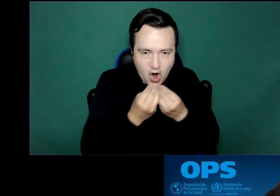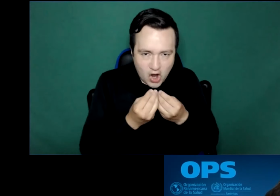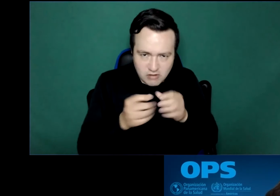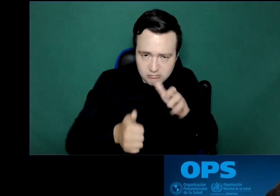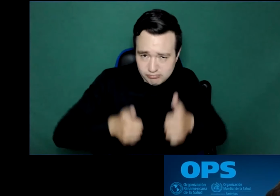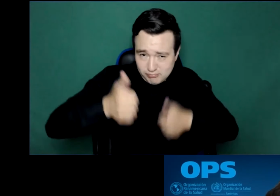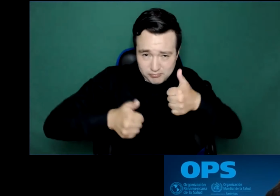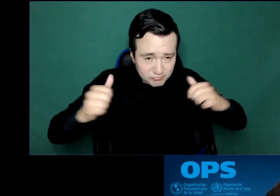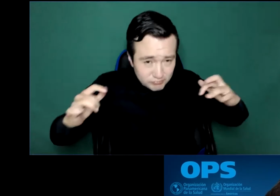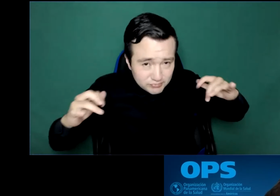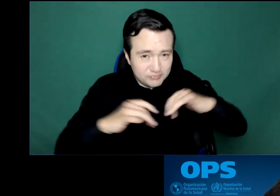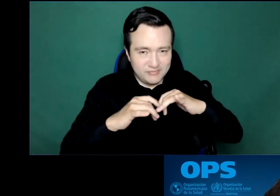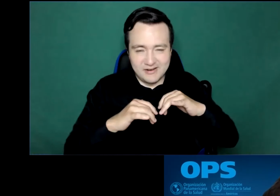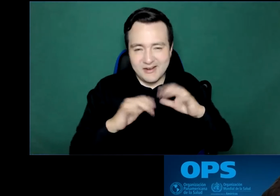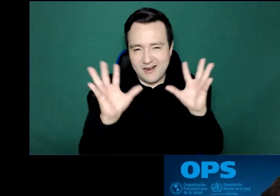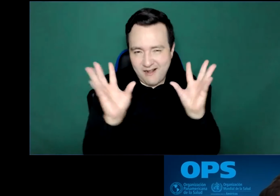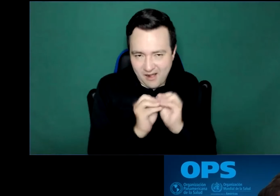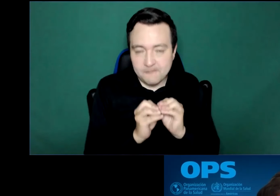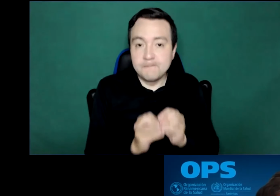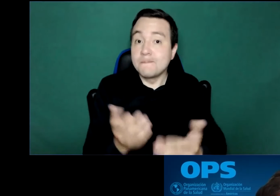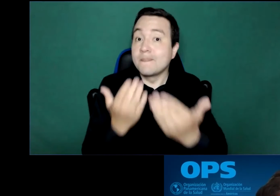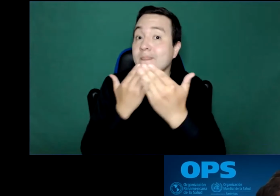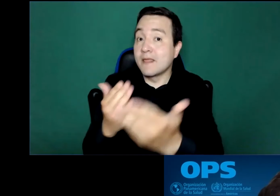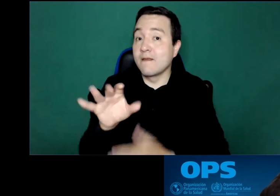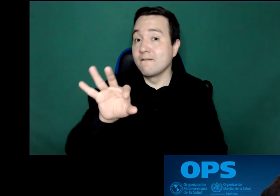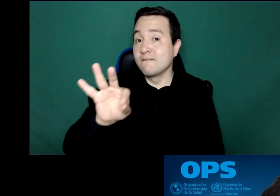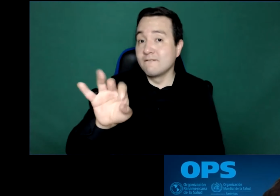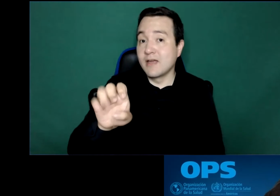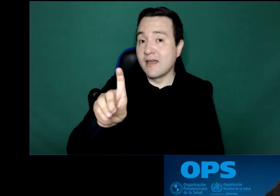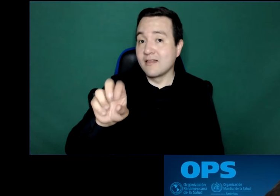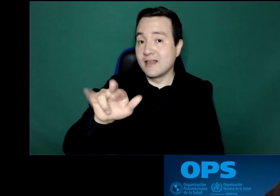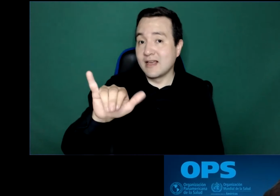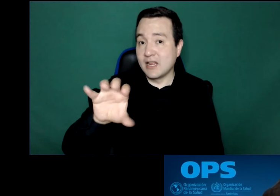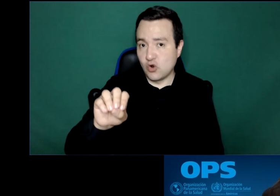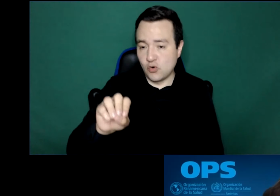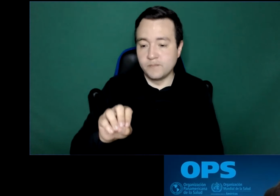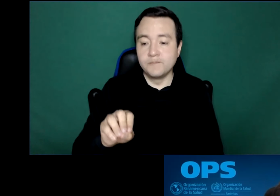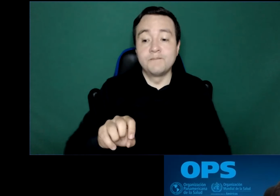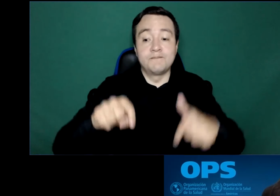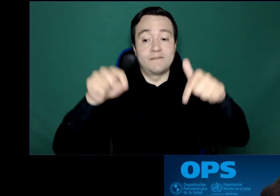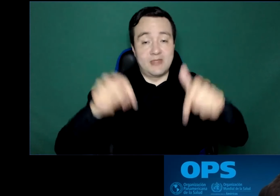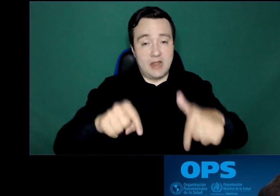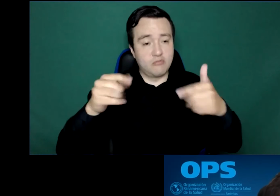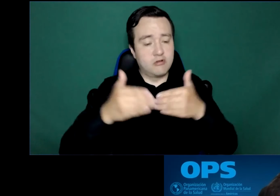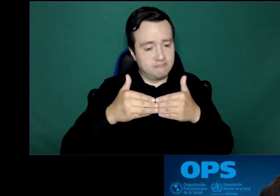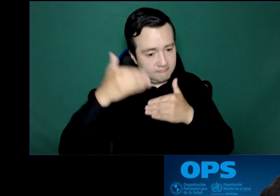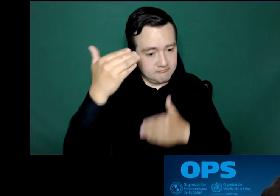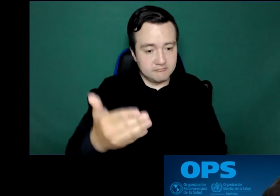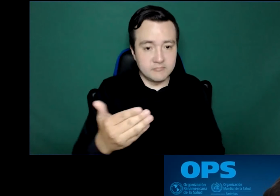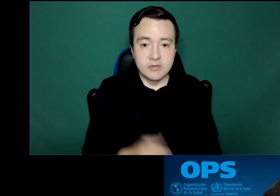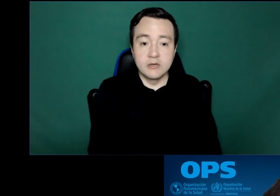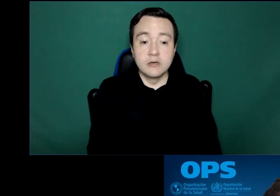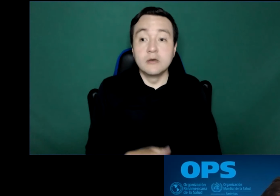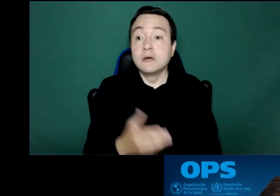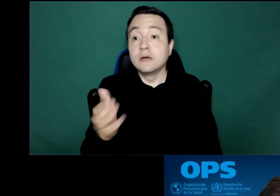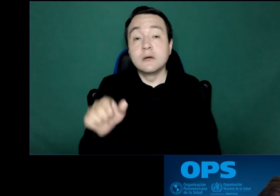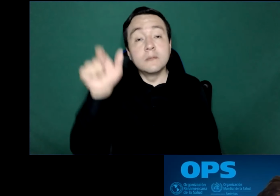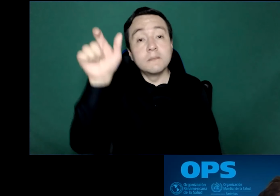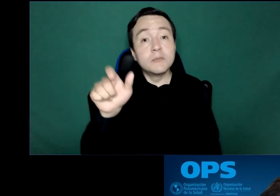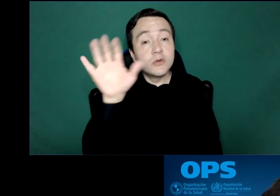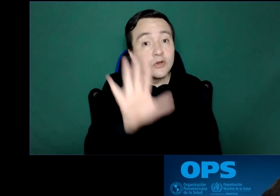and ask my colleague, Ernesto Bascolo, who's the regional advisor on health governance, leadership, policy and planning